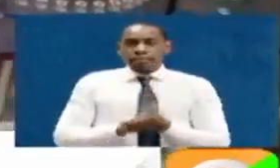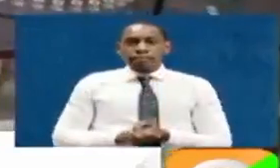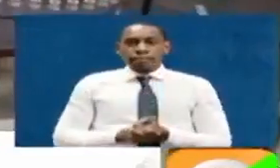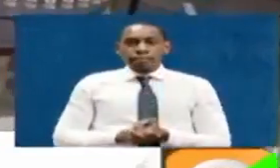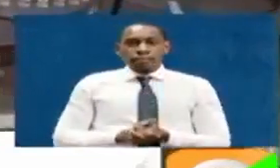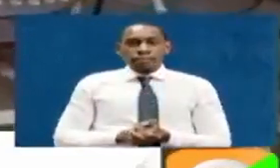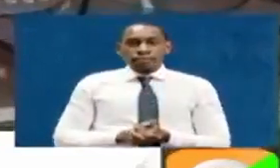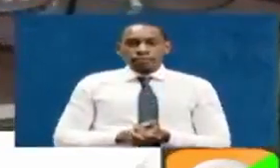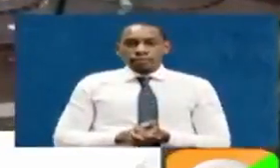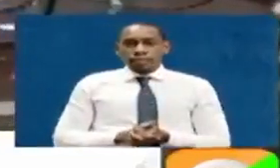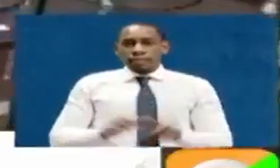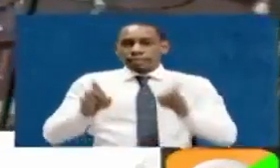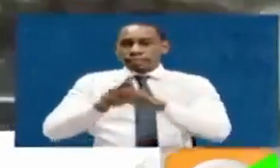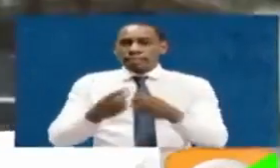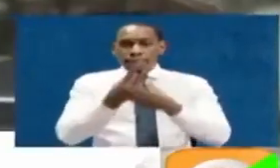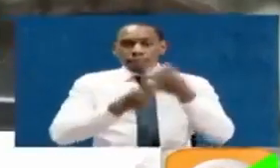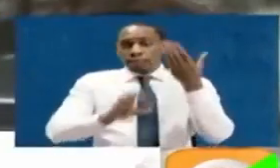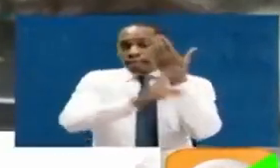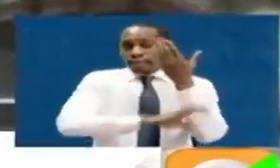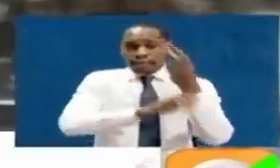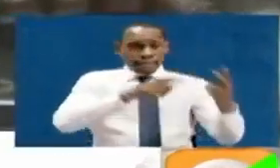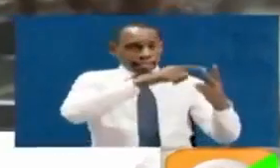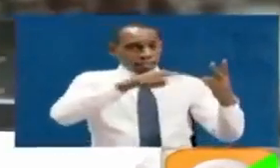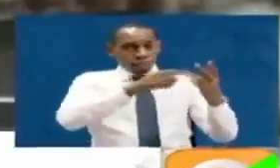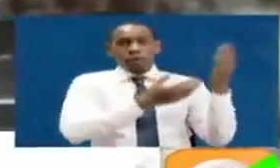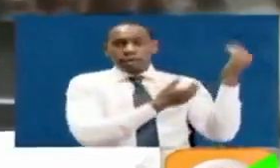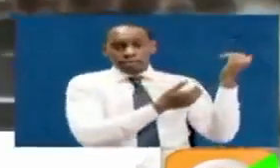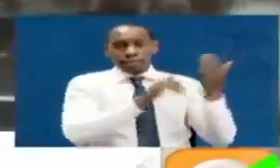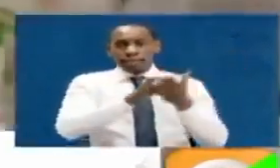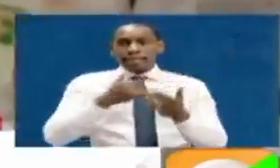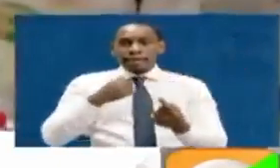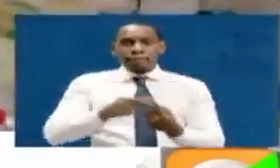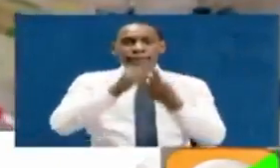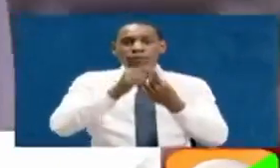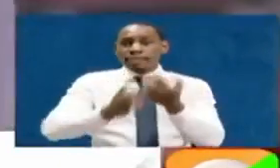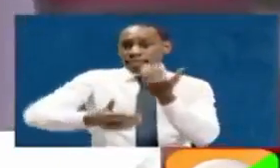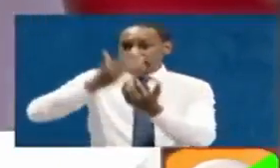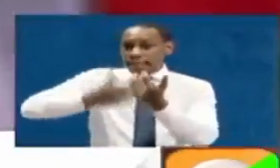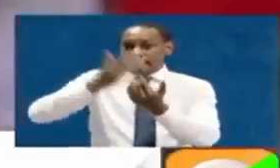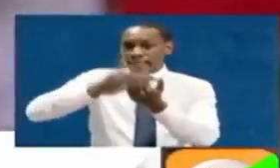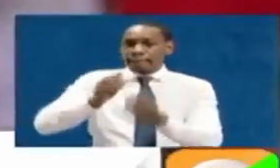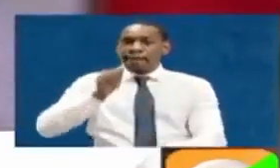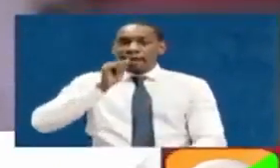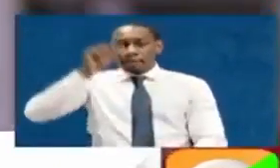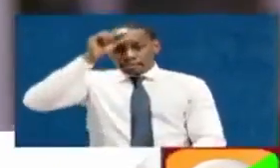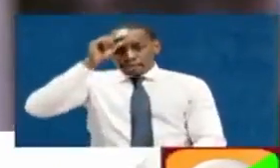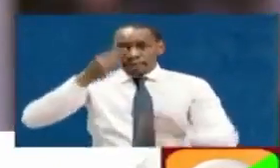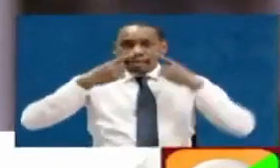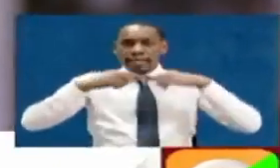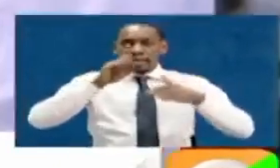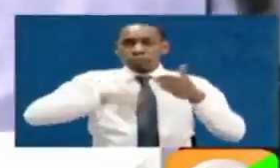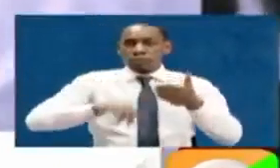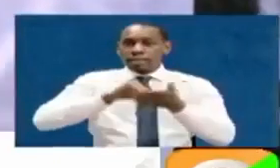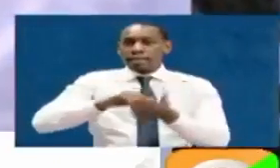AstraZeneca. In return, both countries are expected to get priority treatment, the British government declared. If